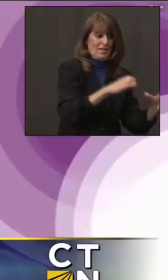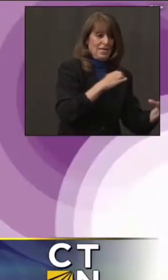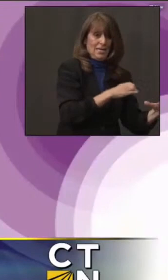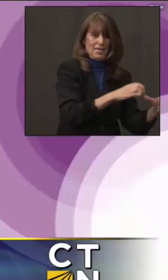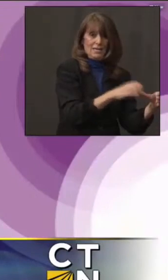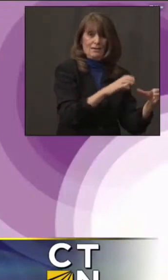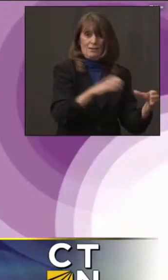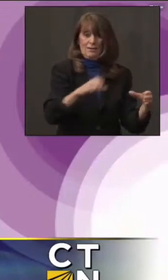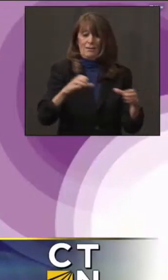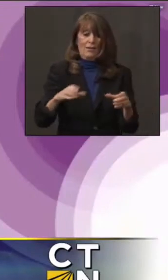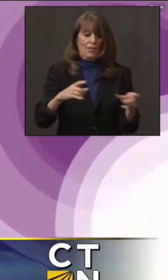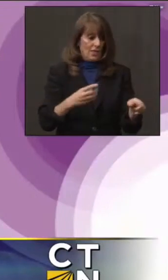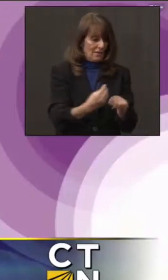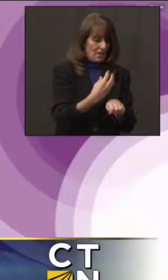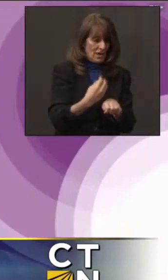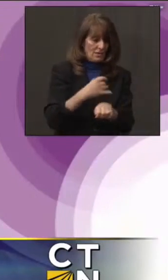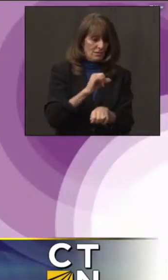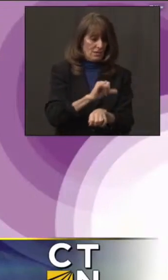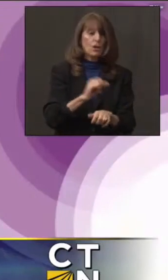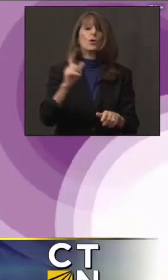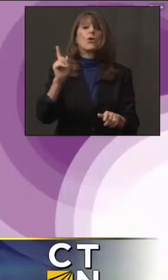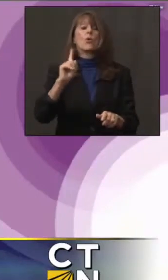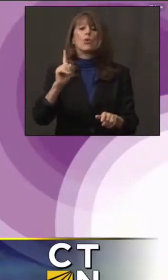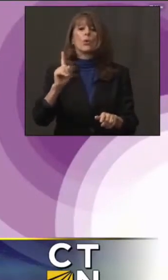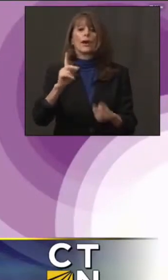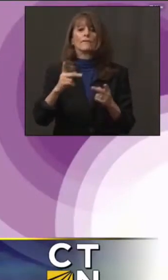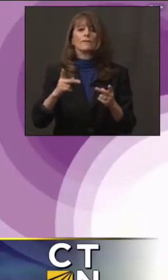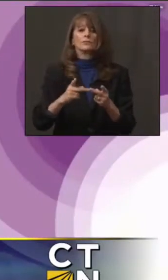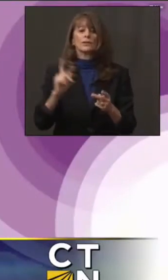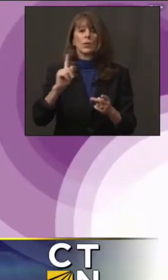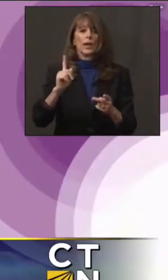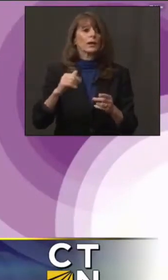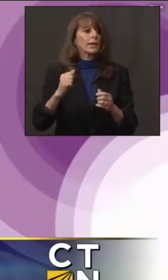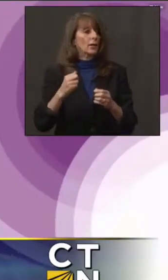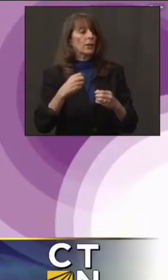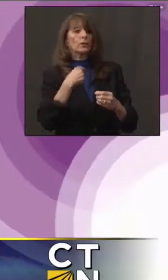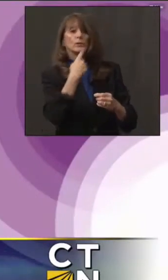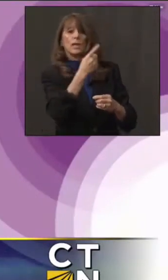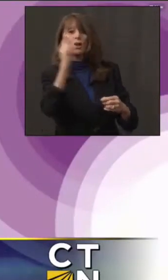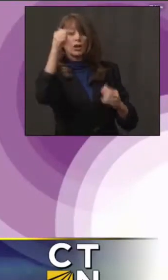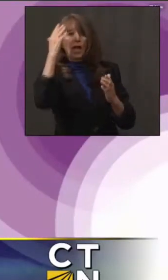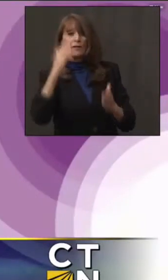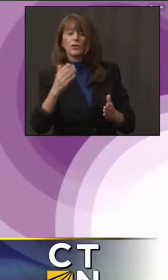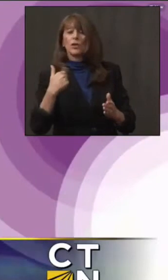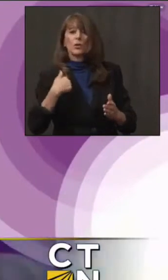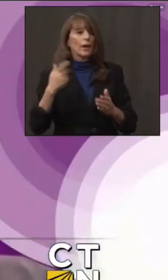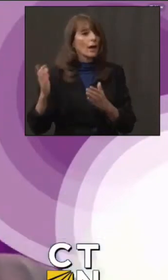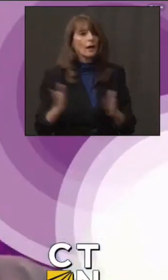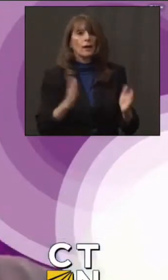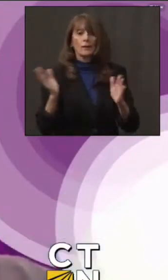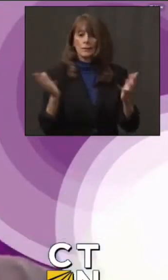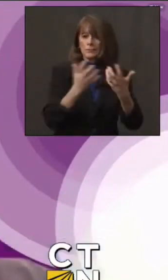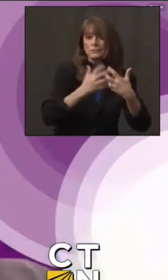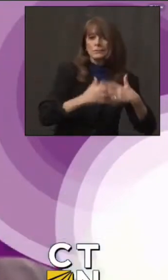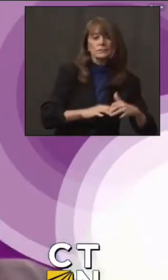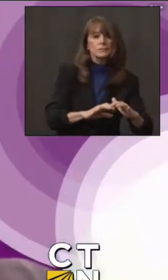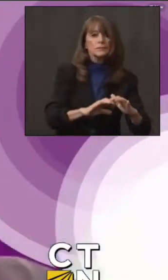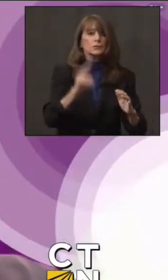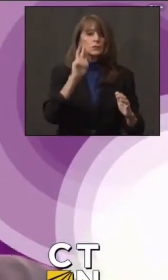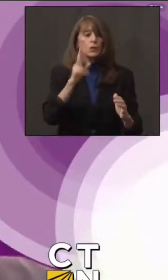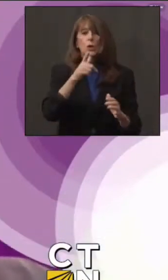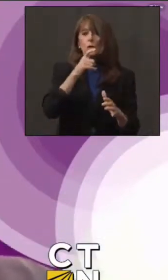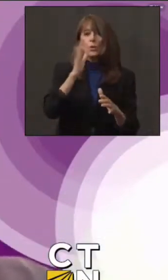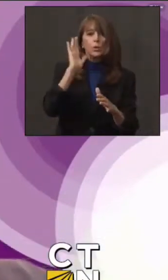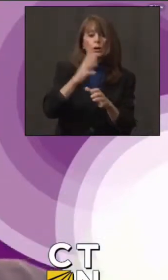the advisory group would then decide on what recommendation to make to the governor. So we're bringing all of that together. But the intent is to, as we said